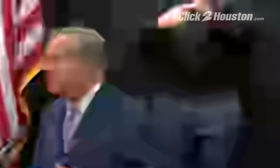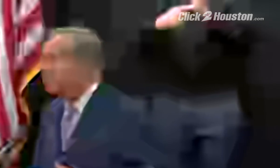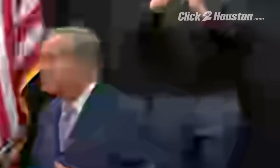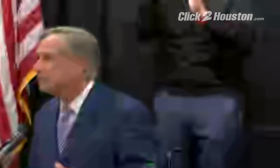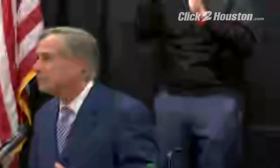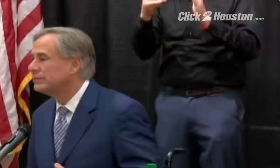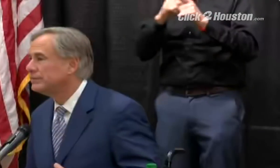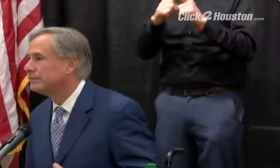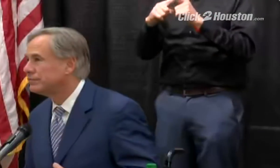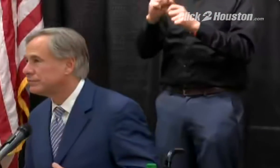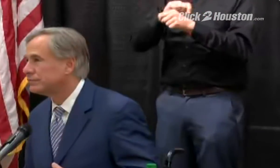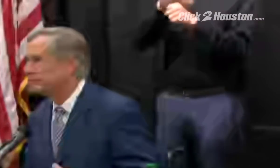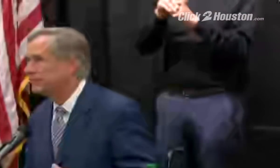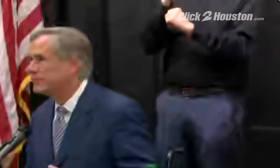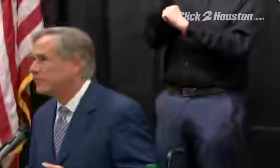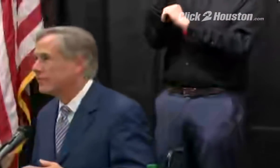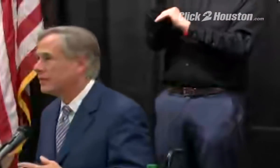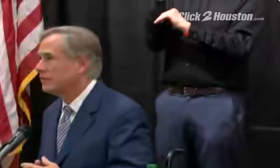Yes.